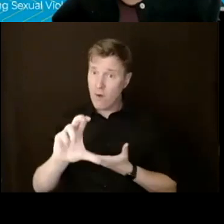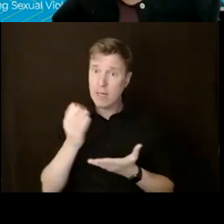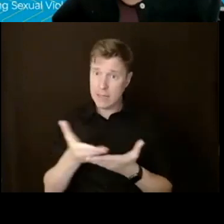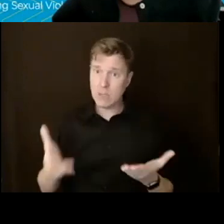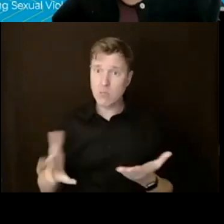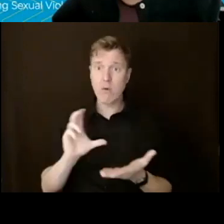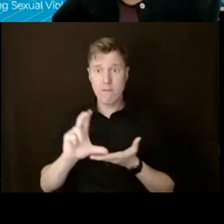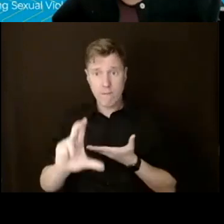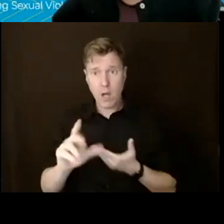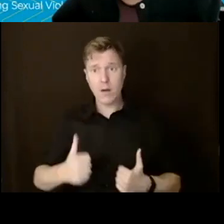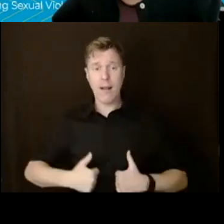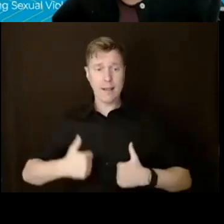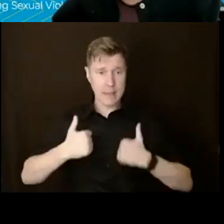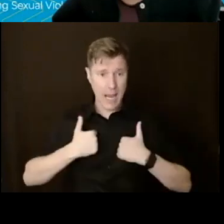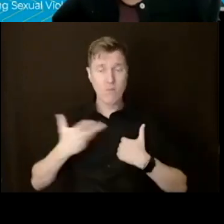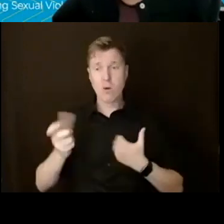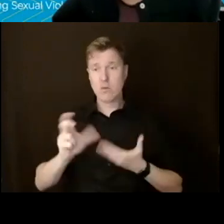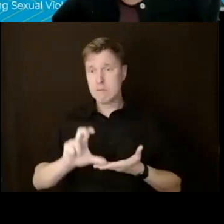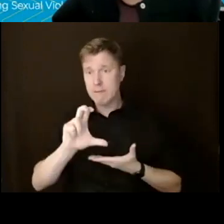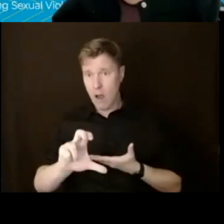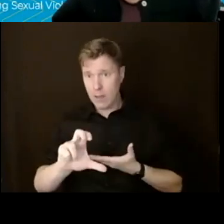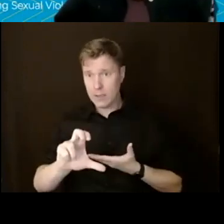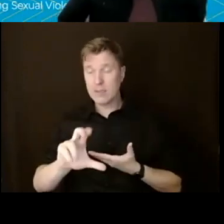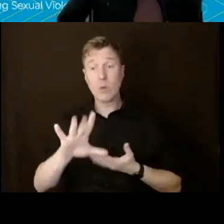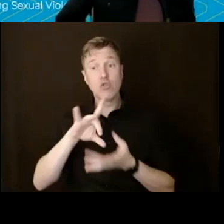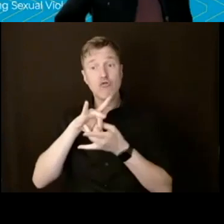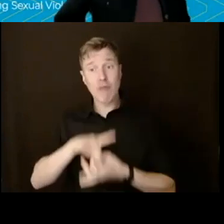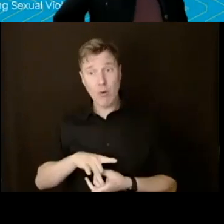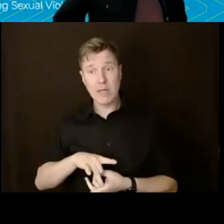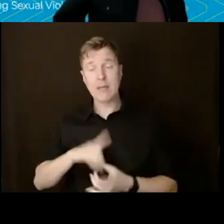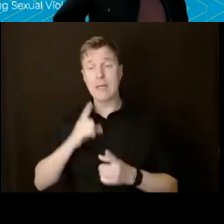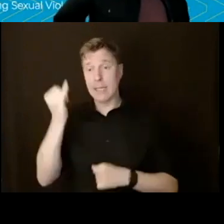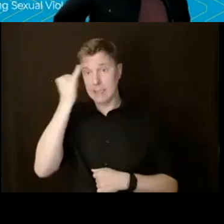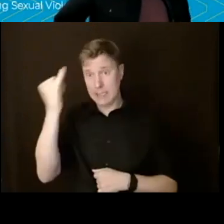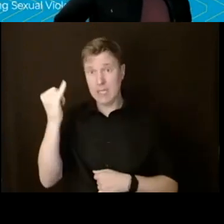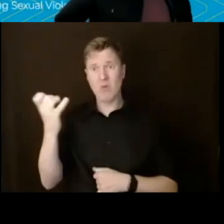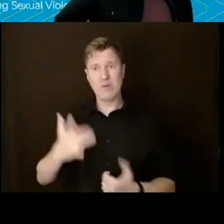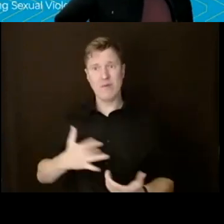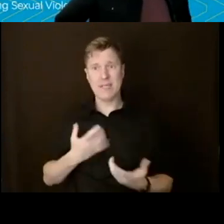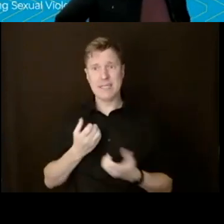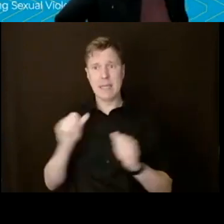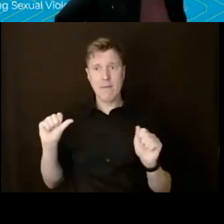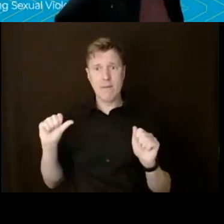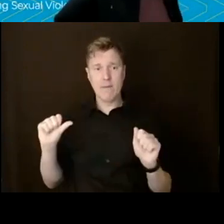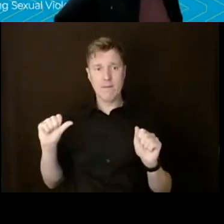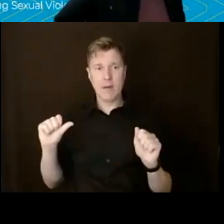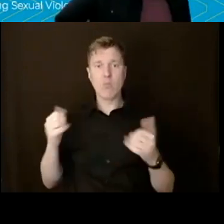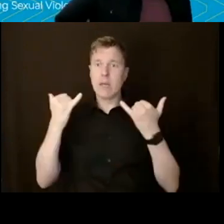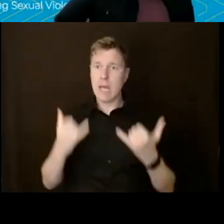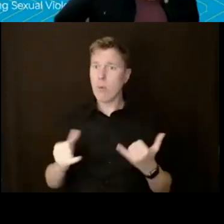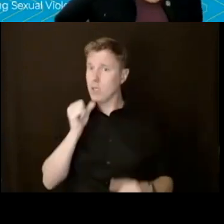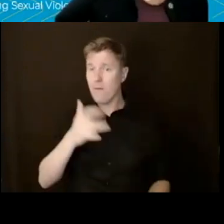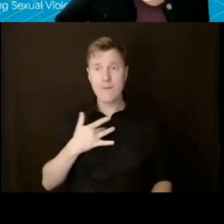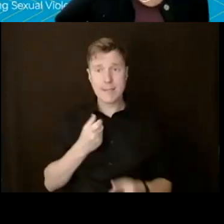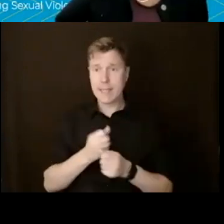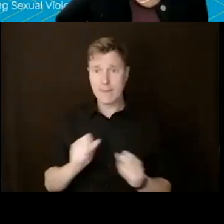lives. We want to fund our lives. So it's grounded though in this notion that we want to feel safe, and we know that we're not feeling safe. So